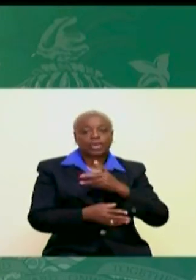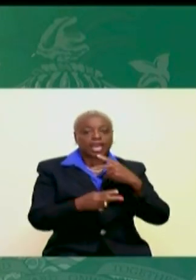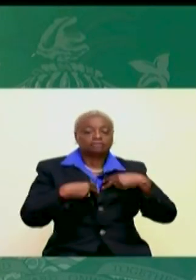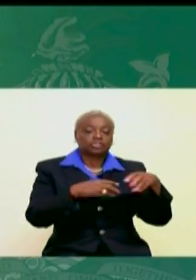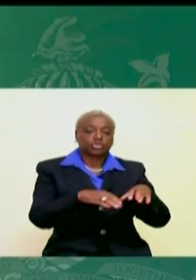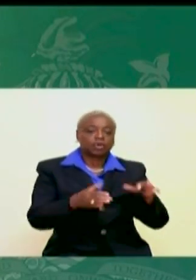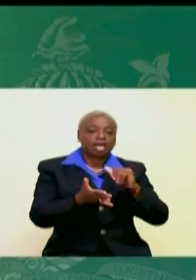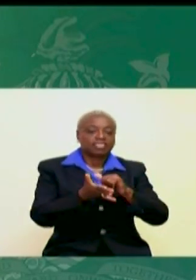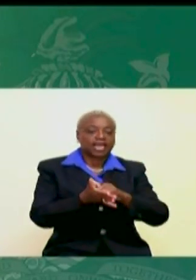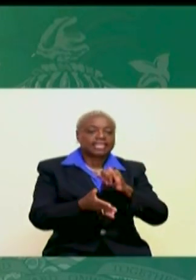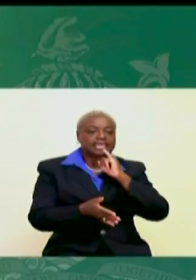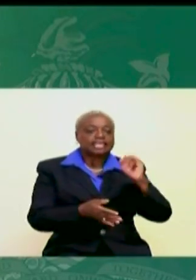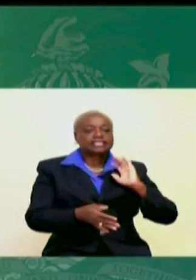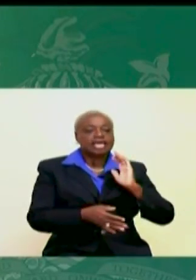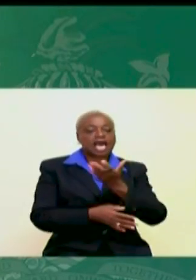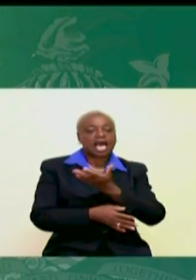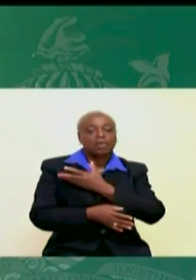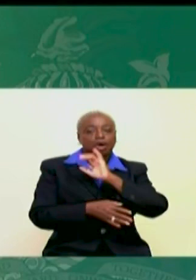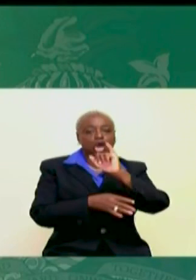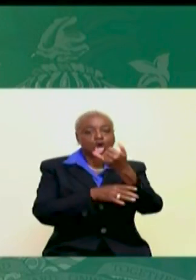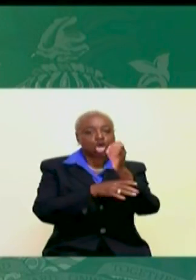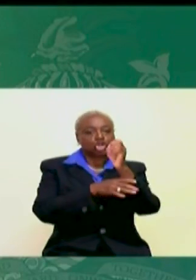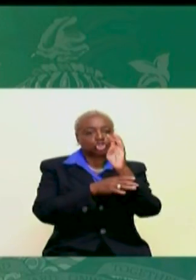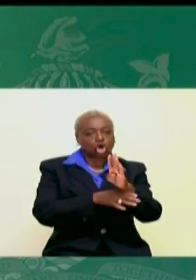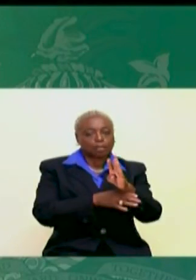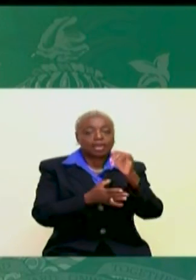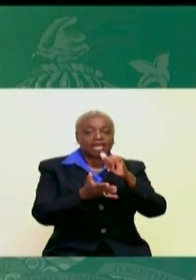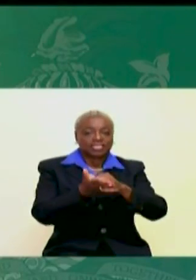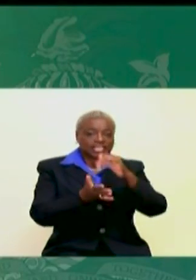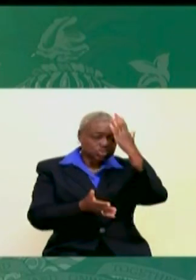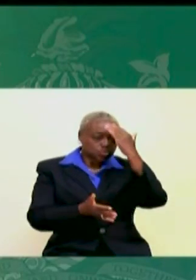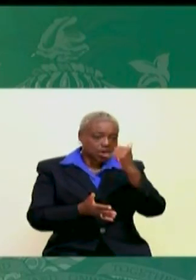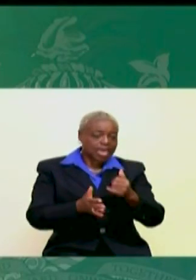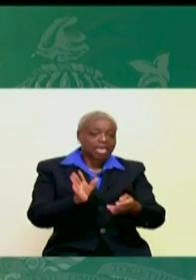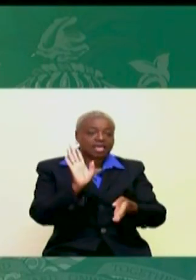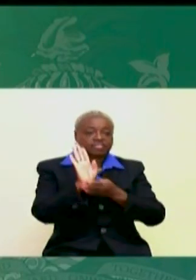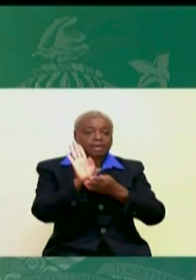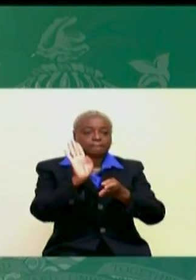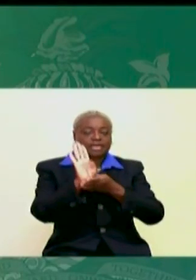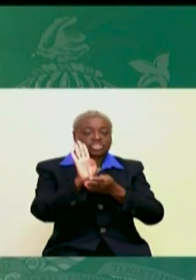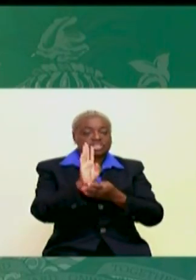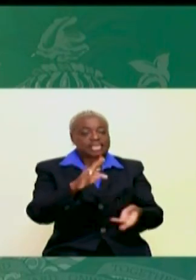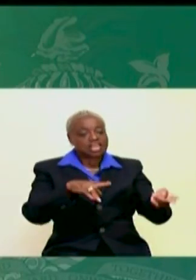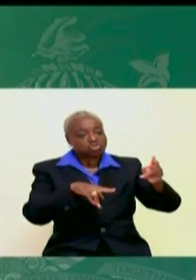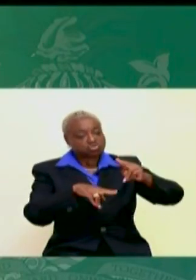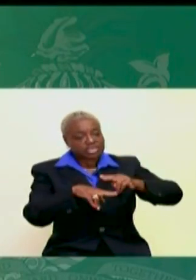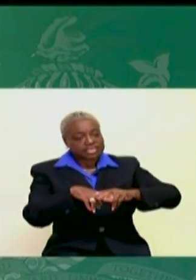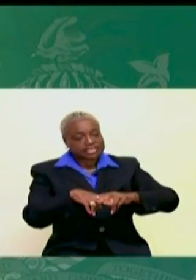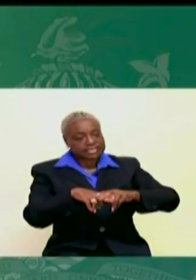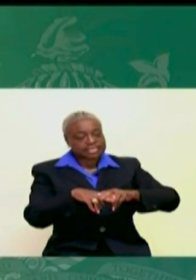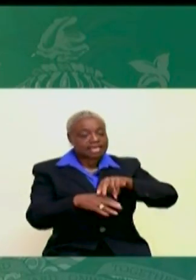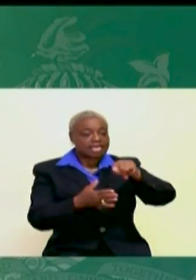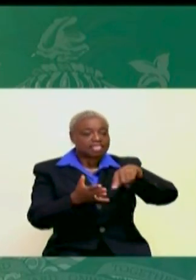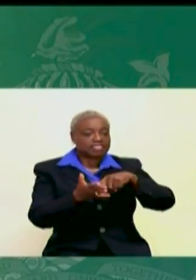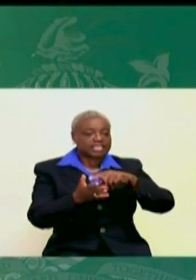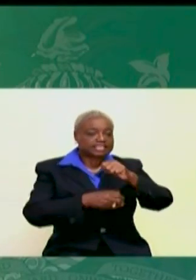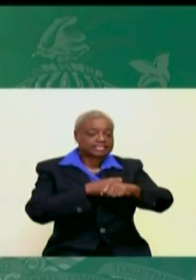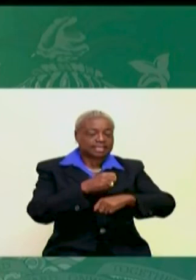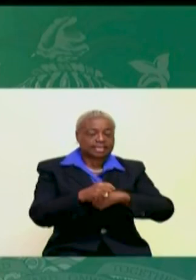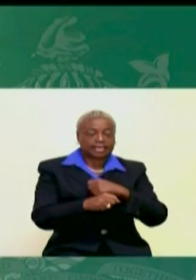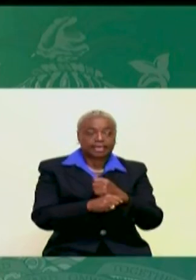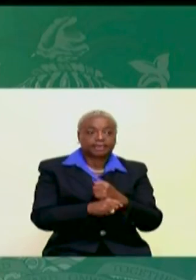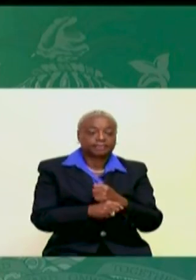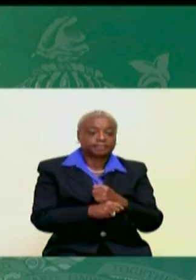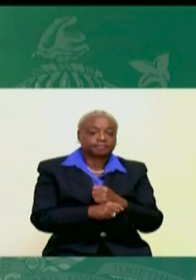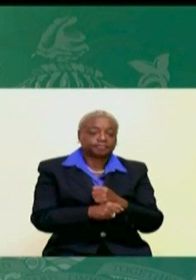That's our job. That's why the budget increase is here. I noticed y'all didn't say nothing about the budget decreasing. Oh,